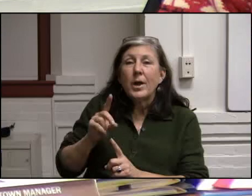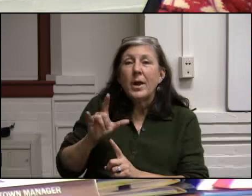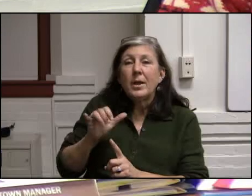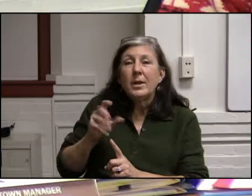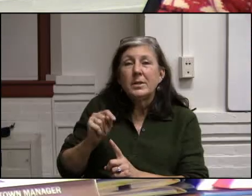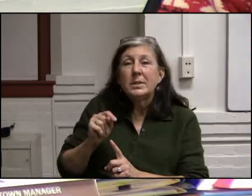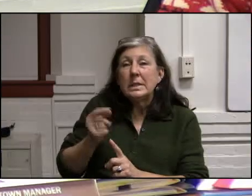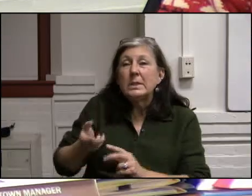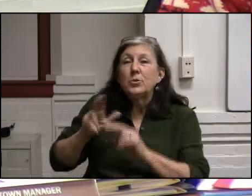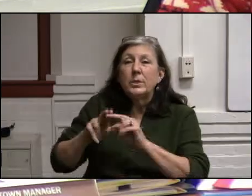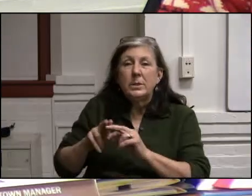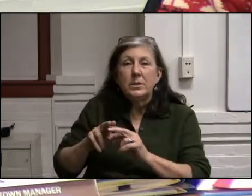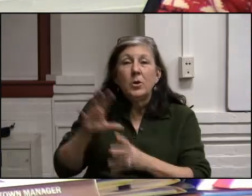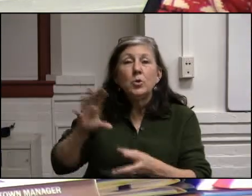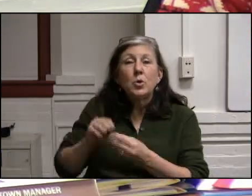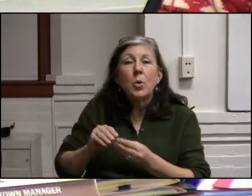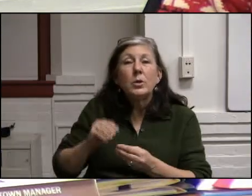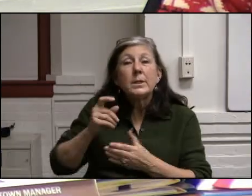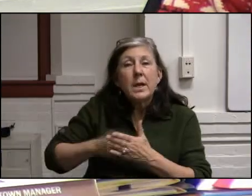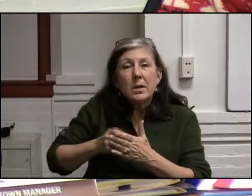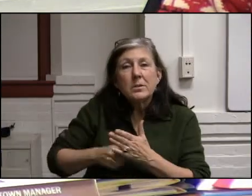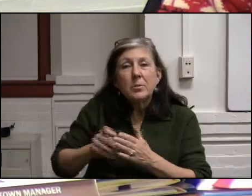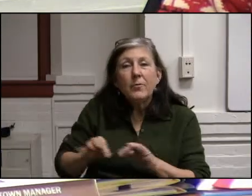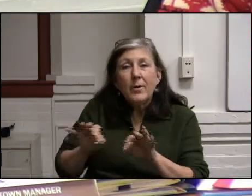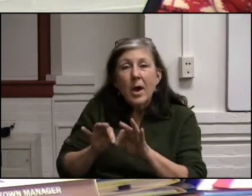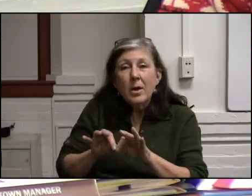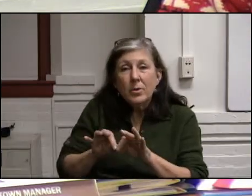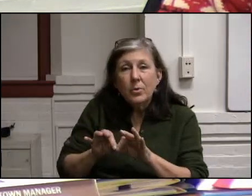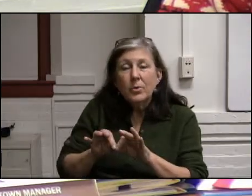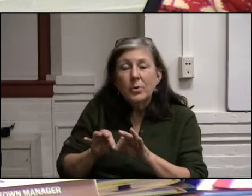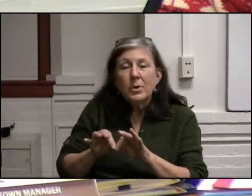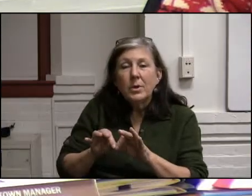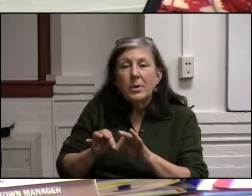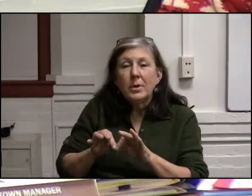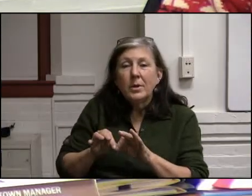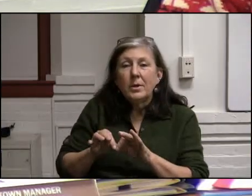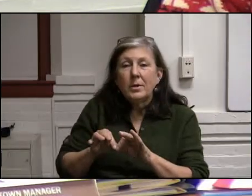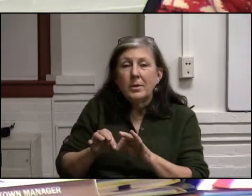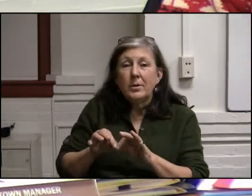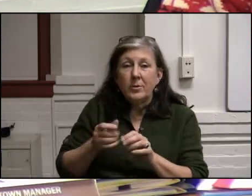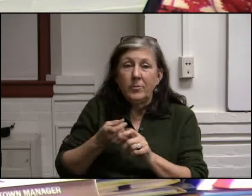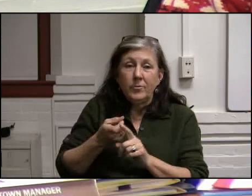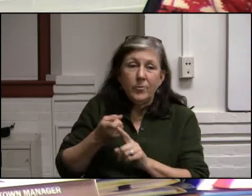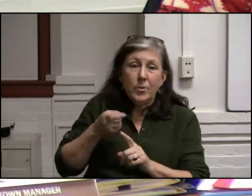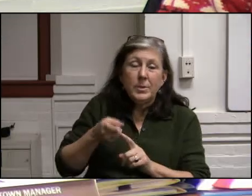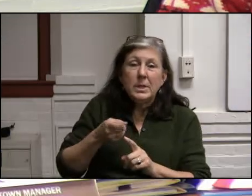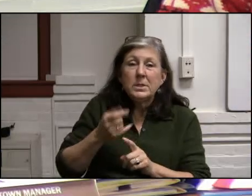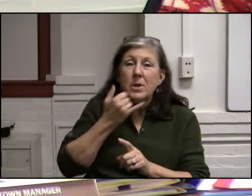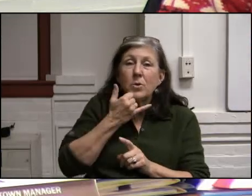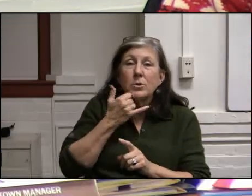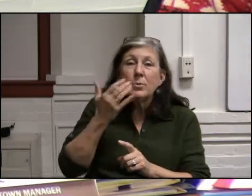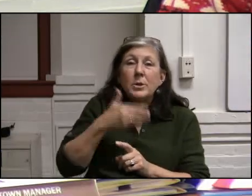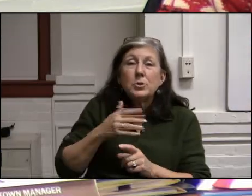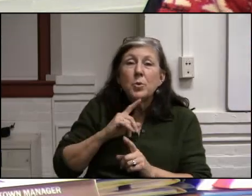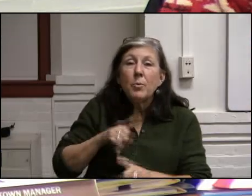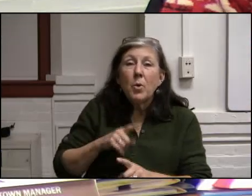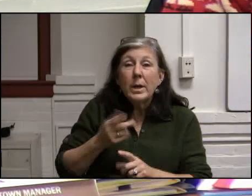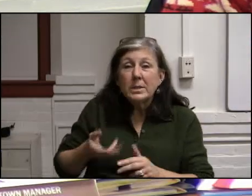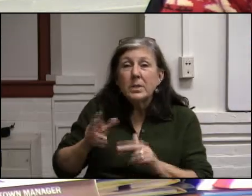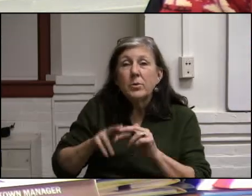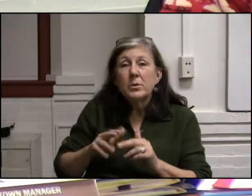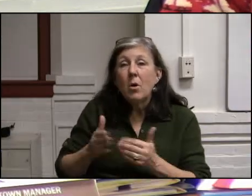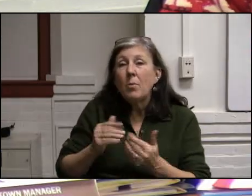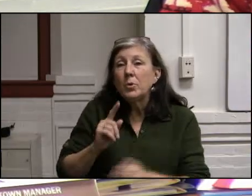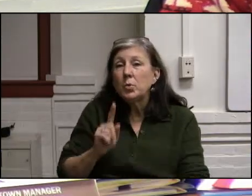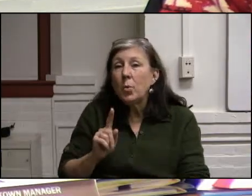total taxable value based on this errors and omissions report is increasing by